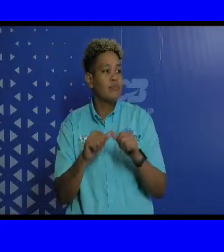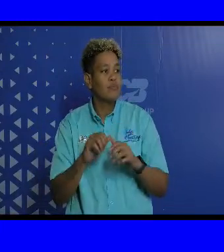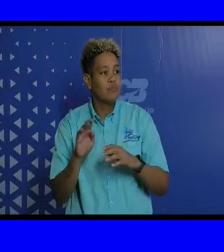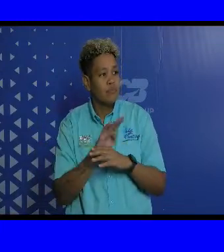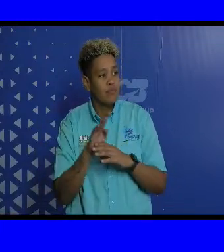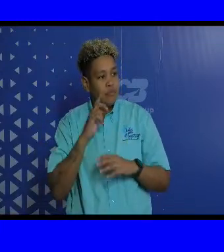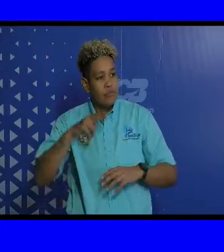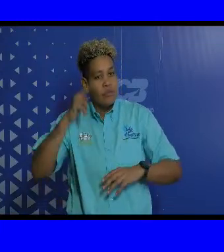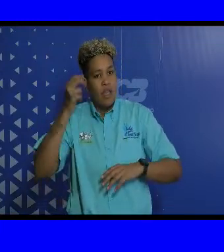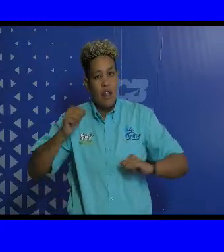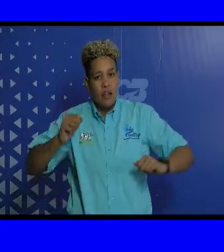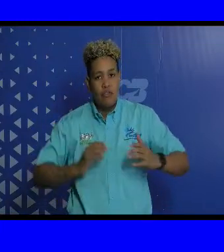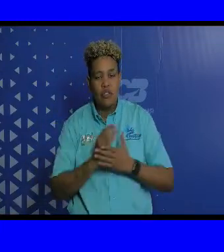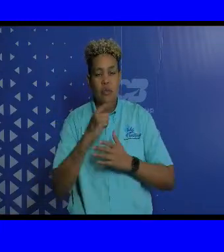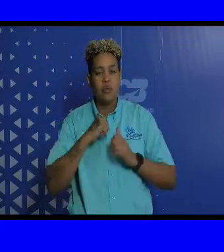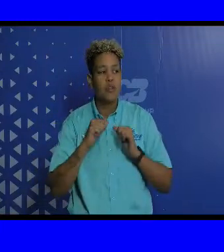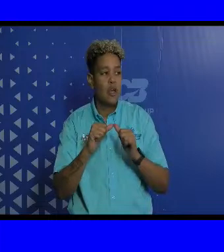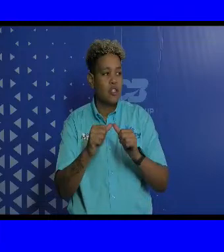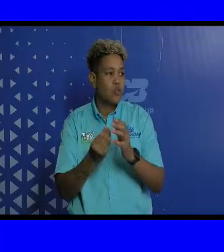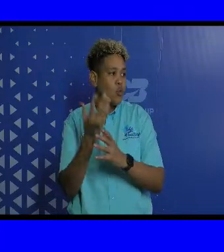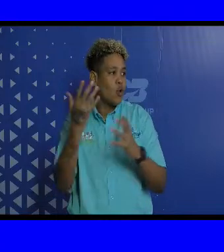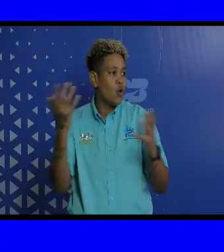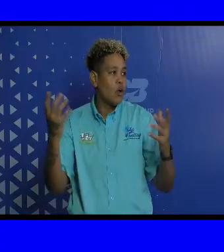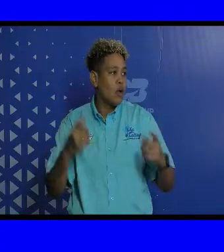resilient. And from there, we can continue to grow.